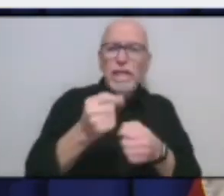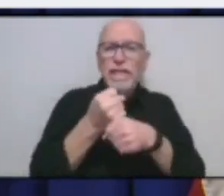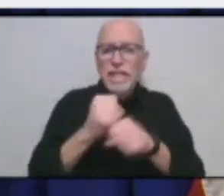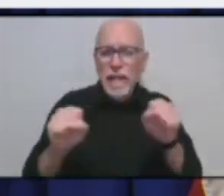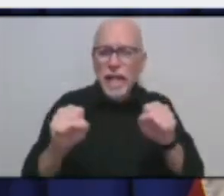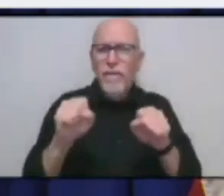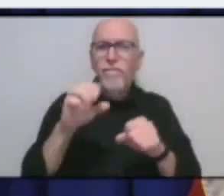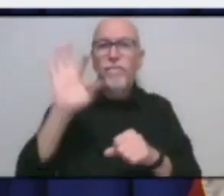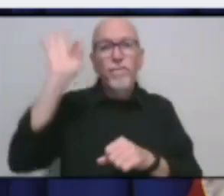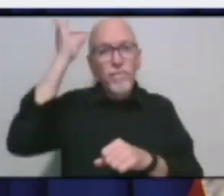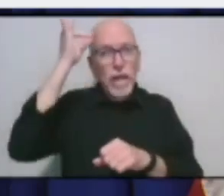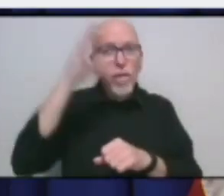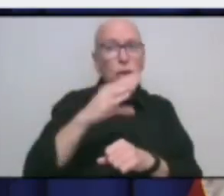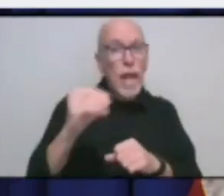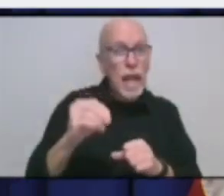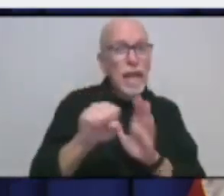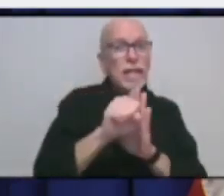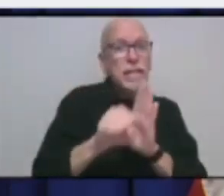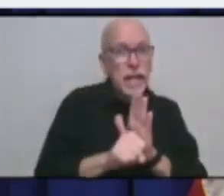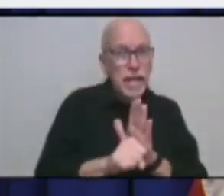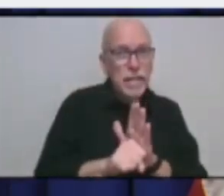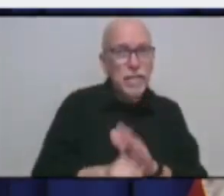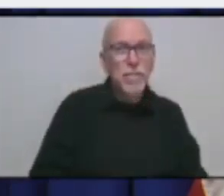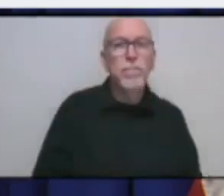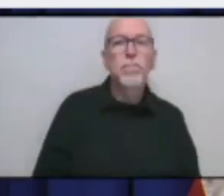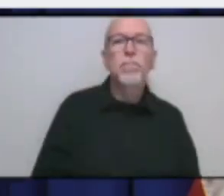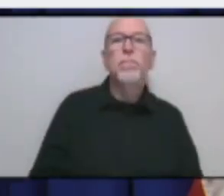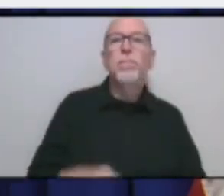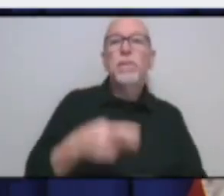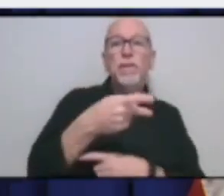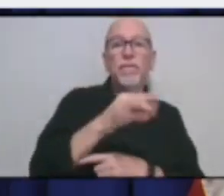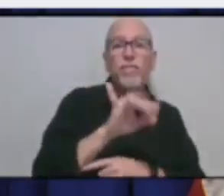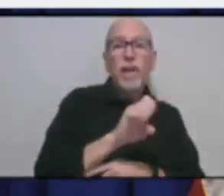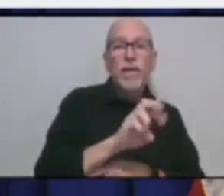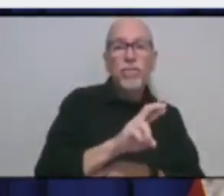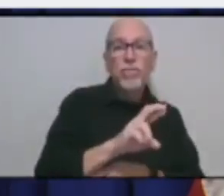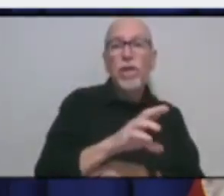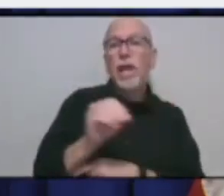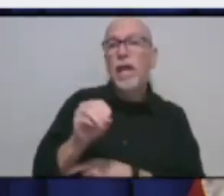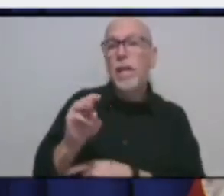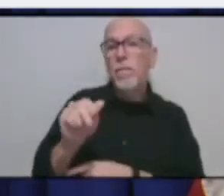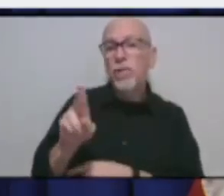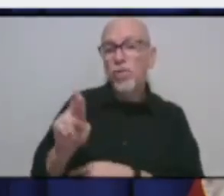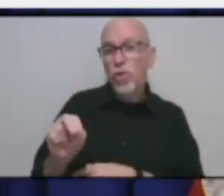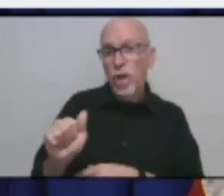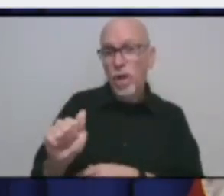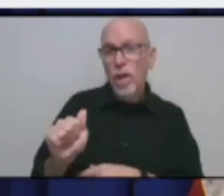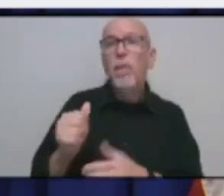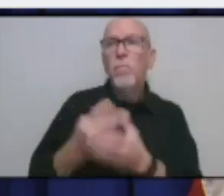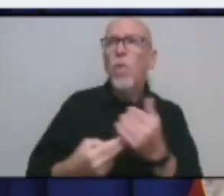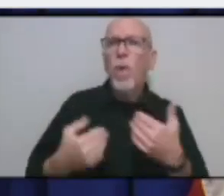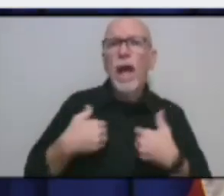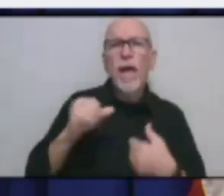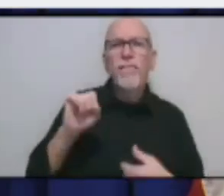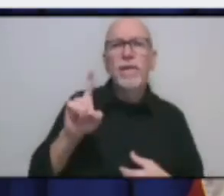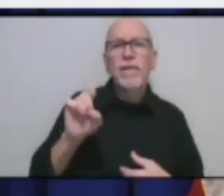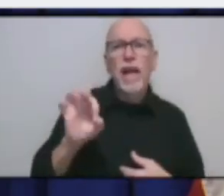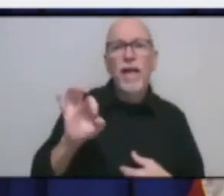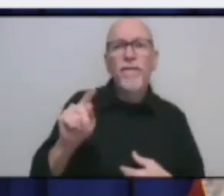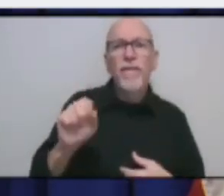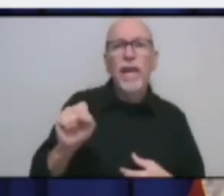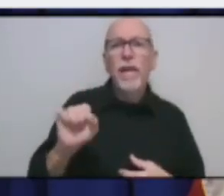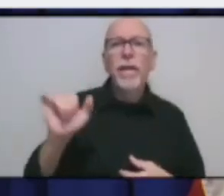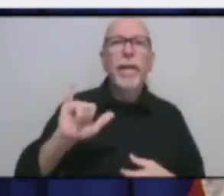and state levels is completed. Both Pfizer and Moderna vaccines are reporting side effects such as fatigue and